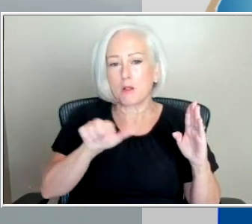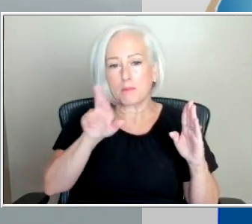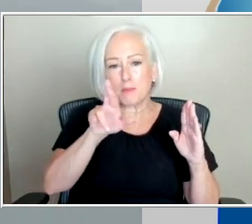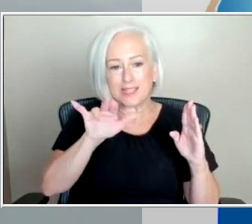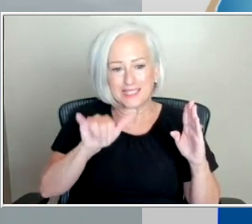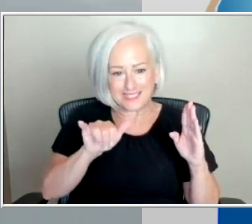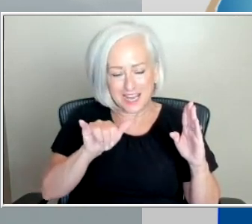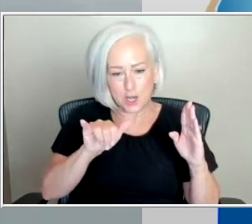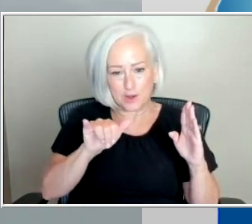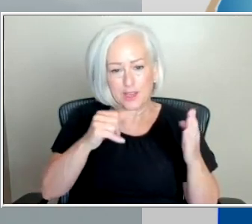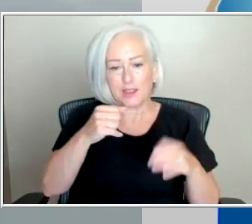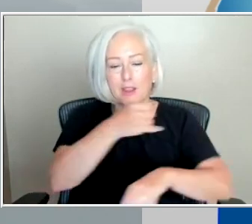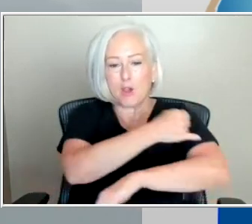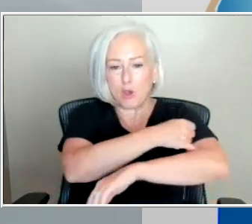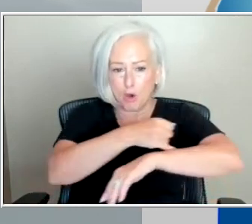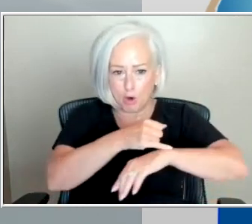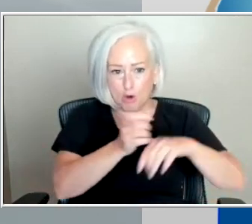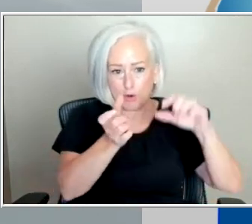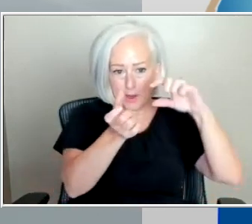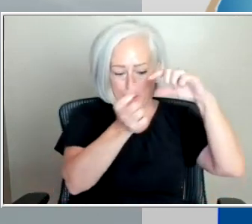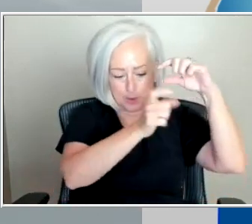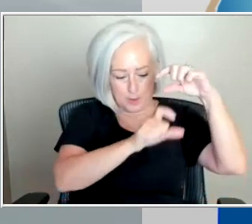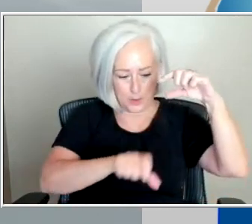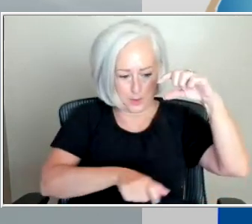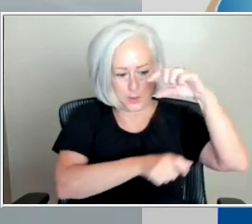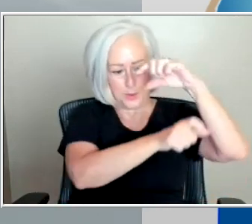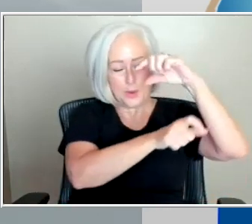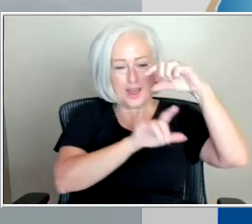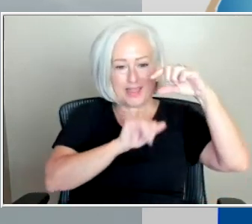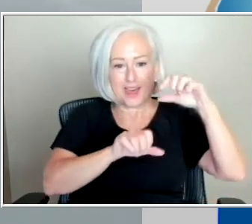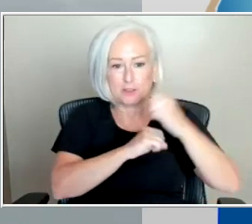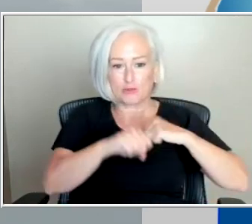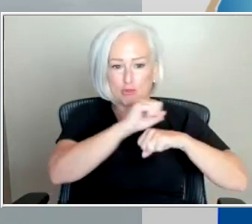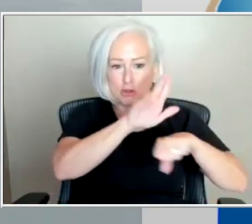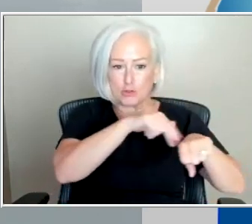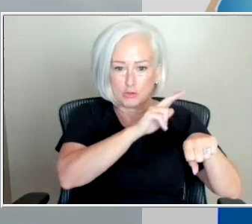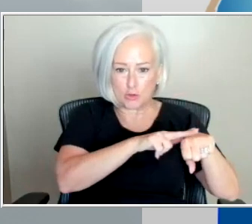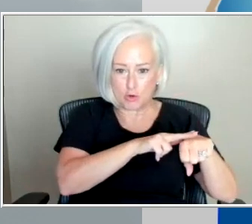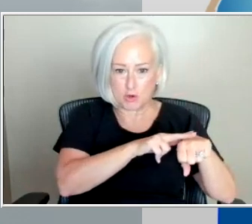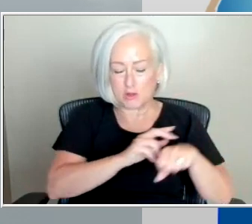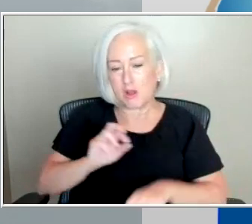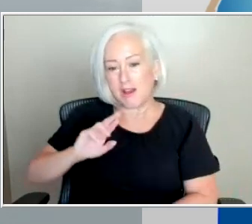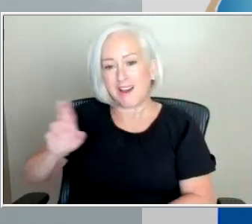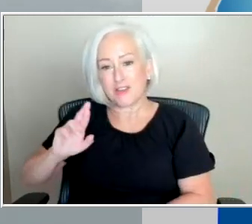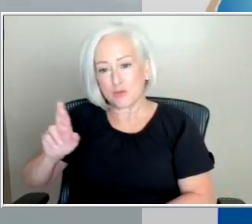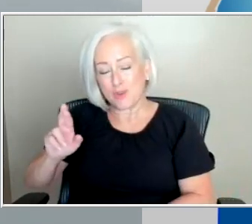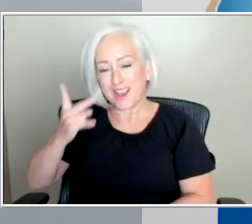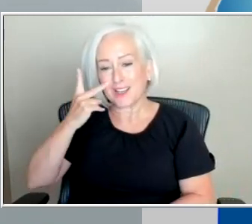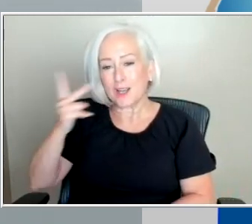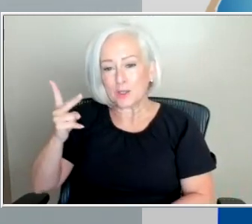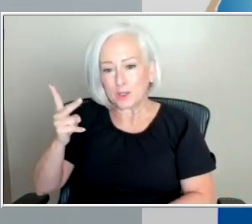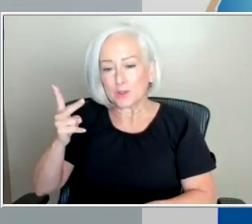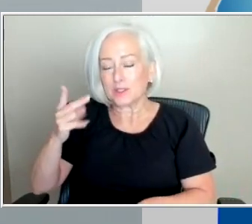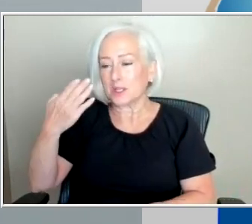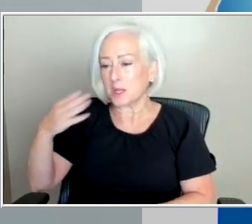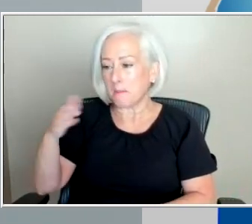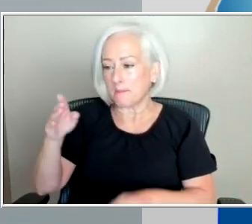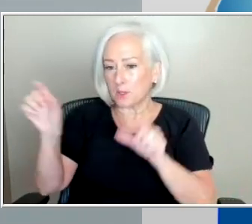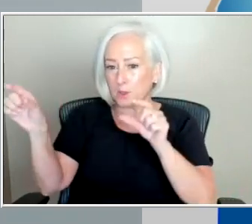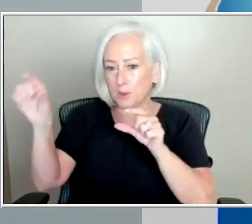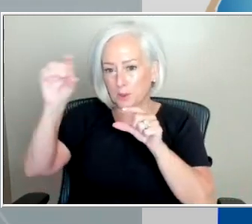that's normal. On the right side is what Kaylee had, which is the valve doesn't develop normally, so it barely